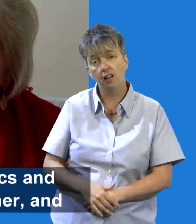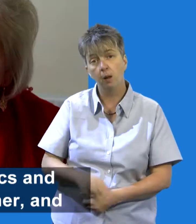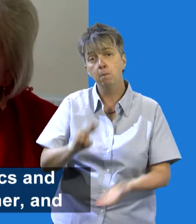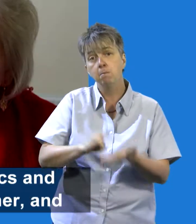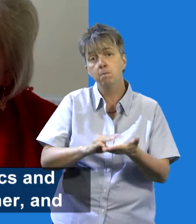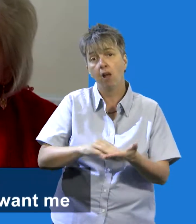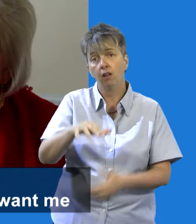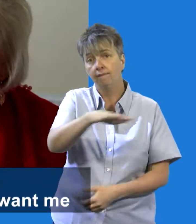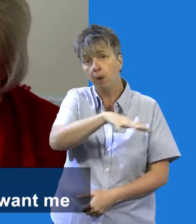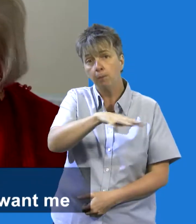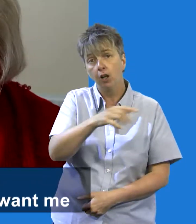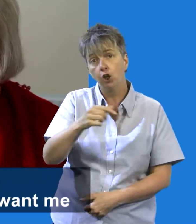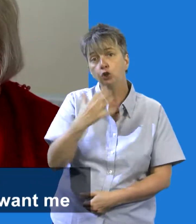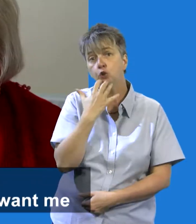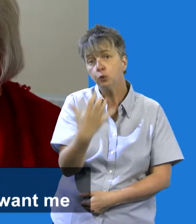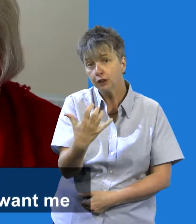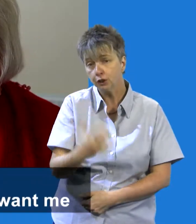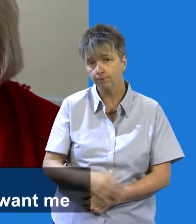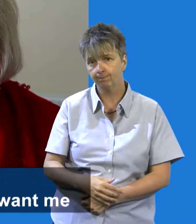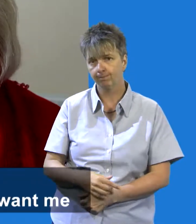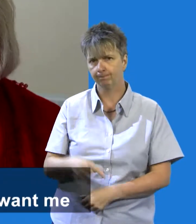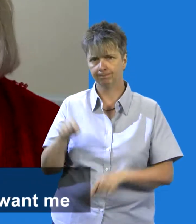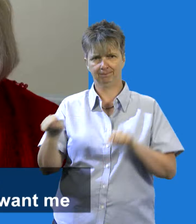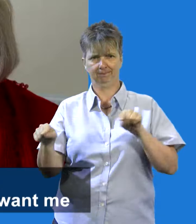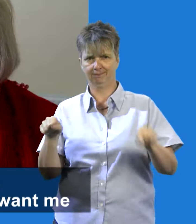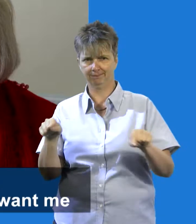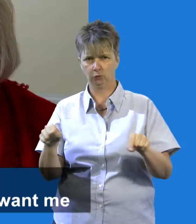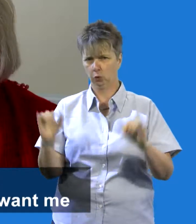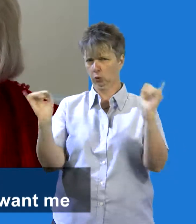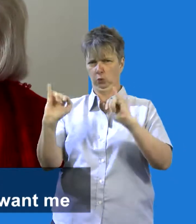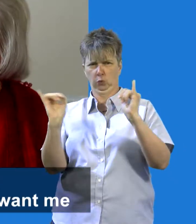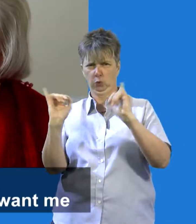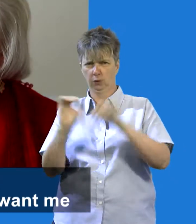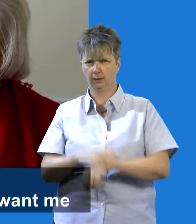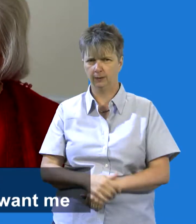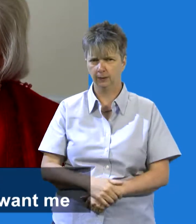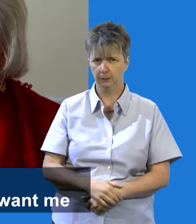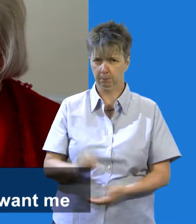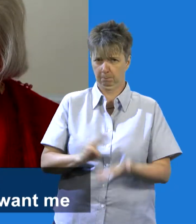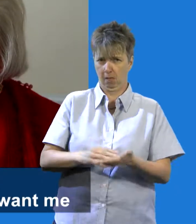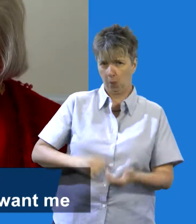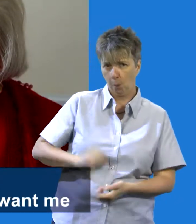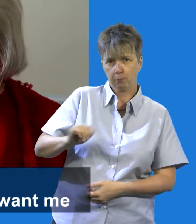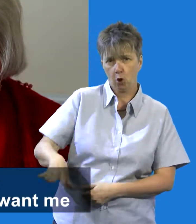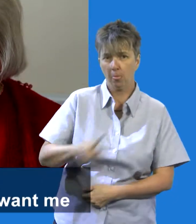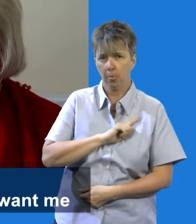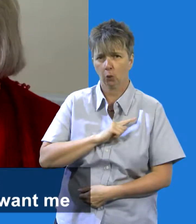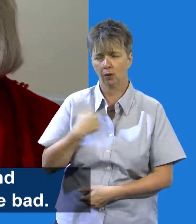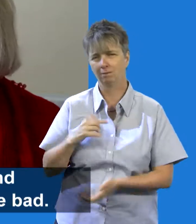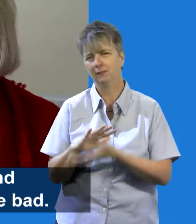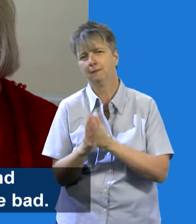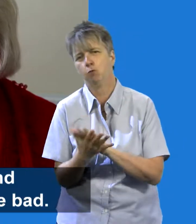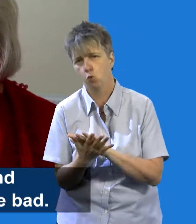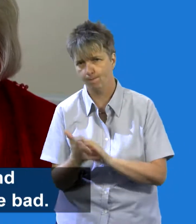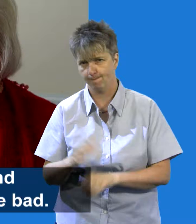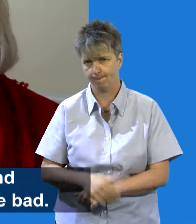lady, my mother, and he was a Catholic. It was horrendous. So she didn't want me, so